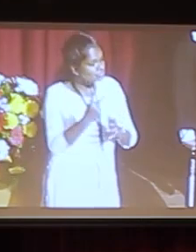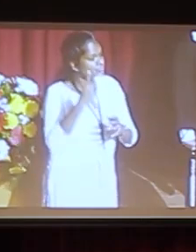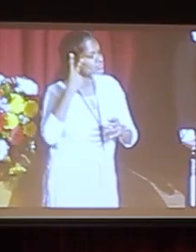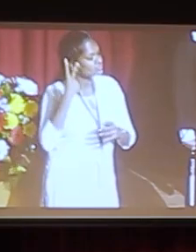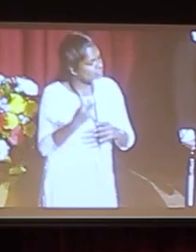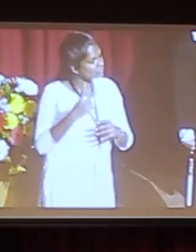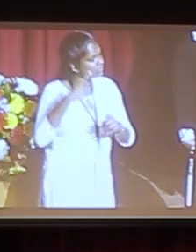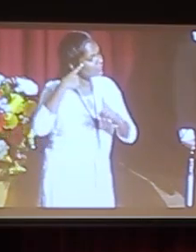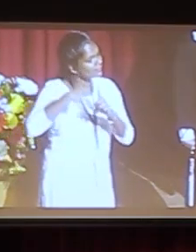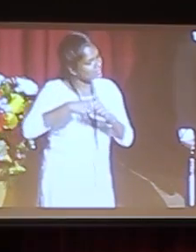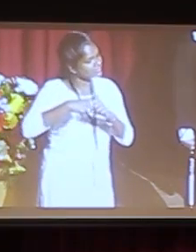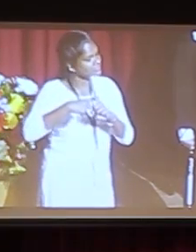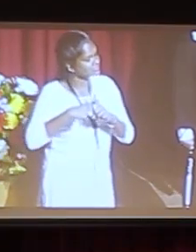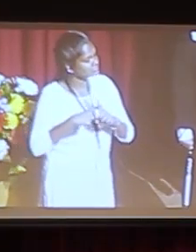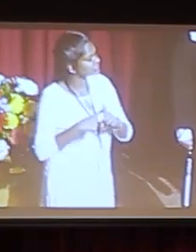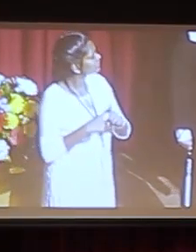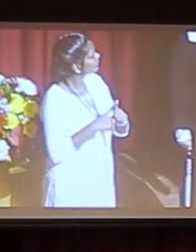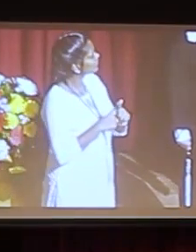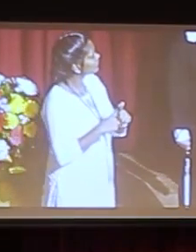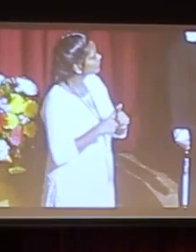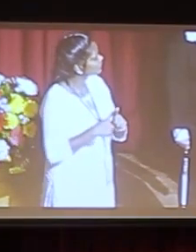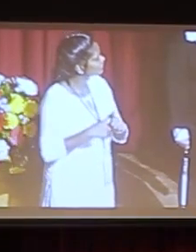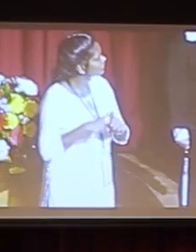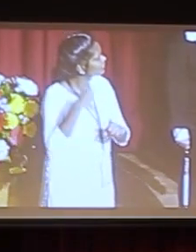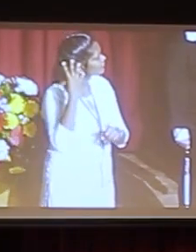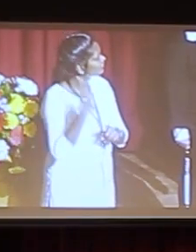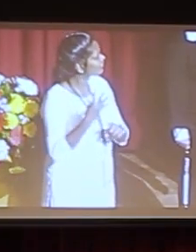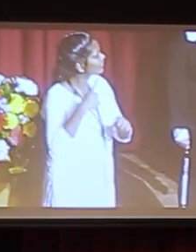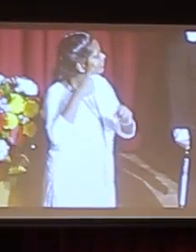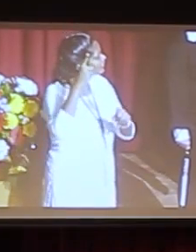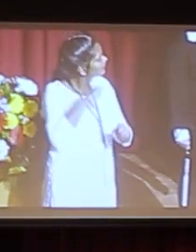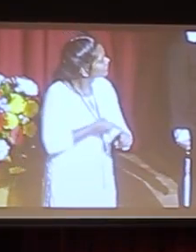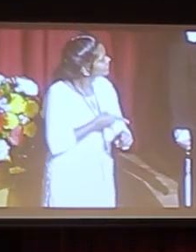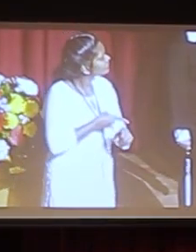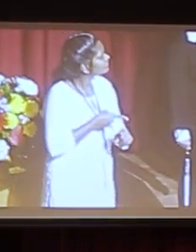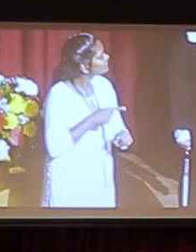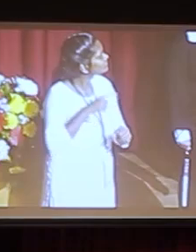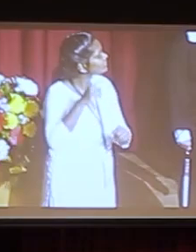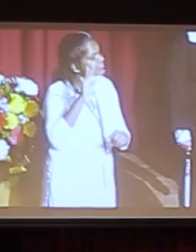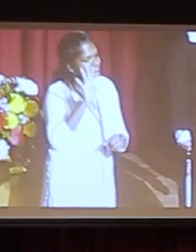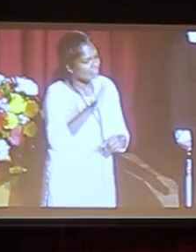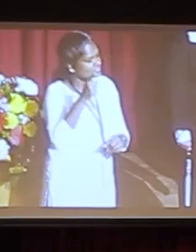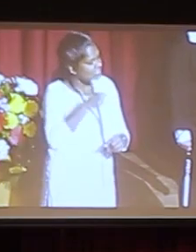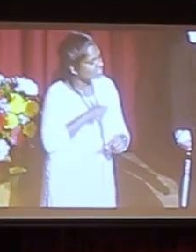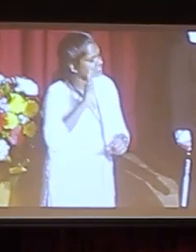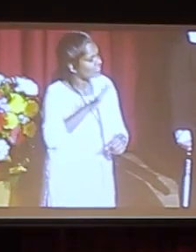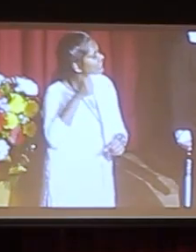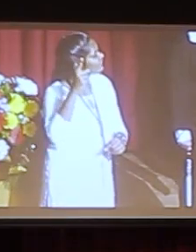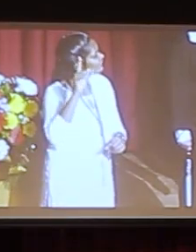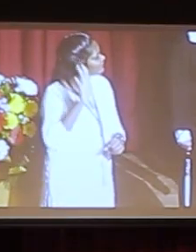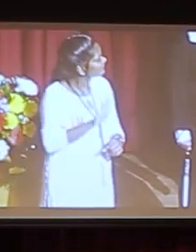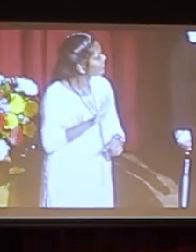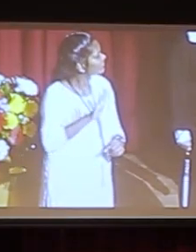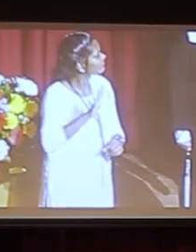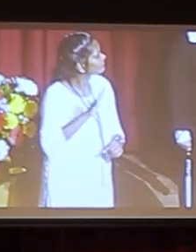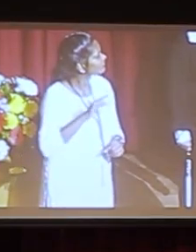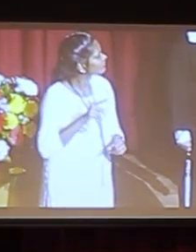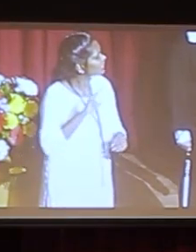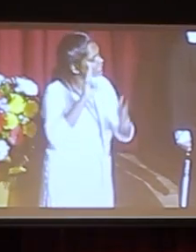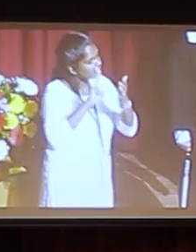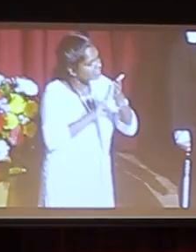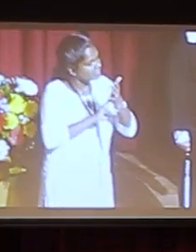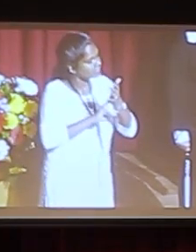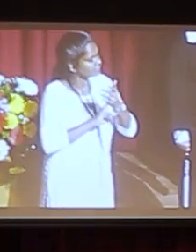2 plus 4/5 m 4 slash 5 space